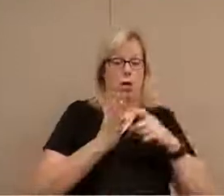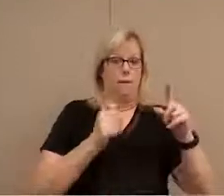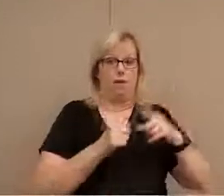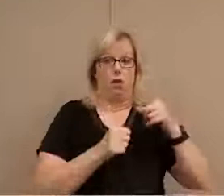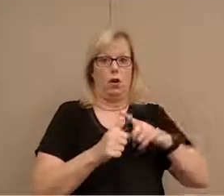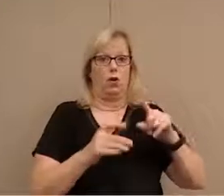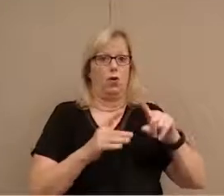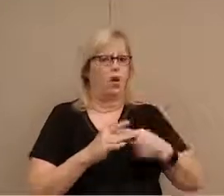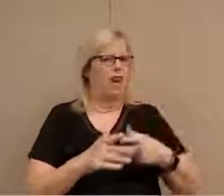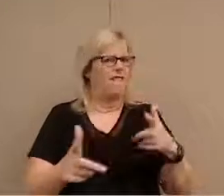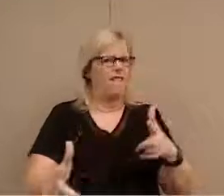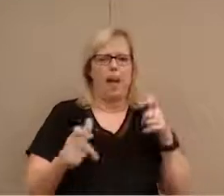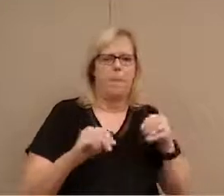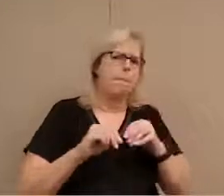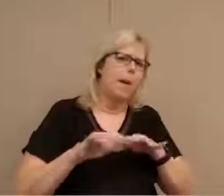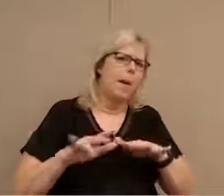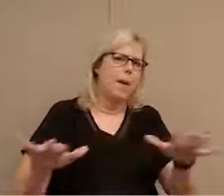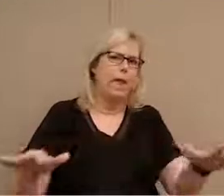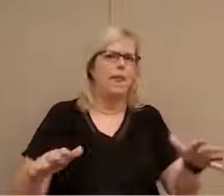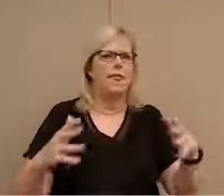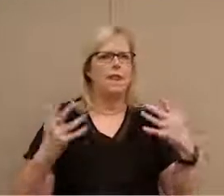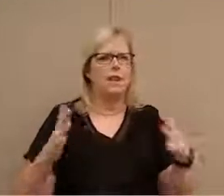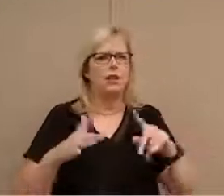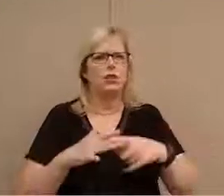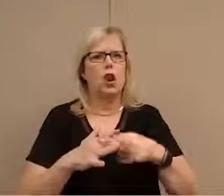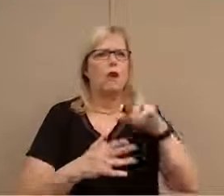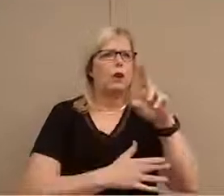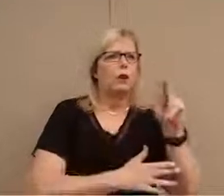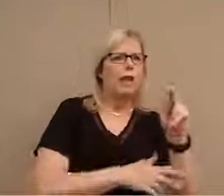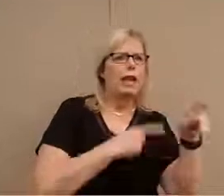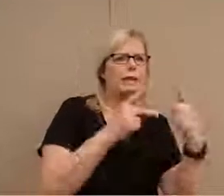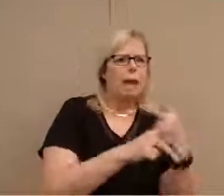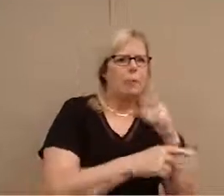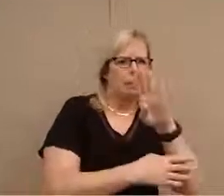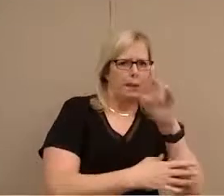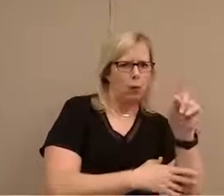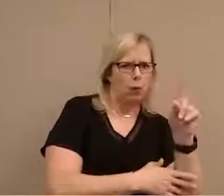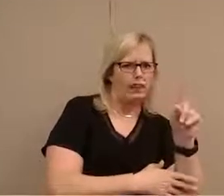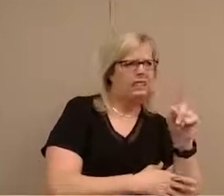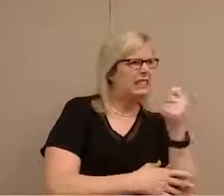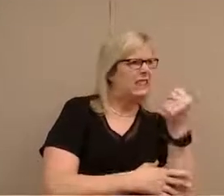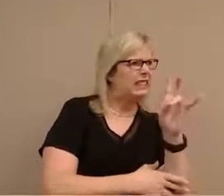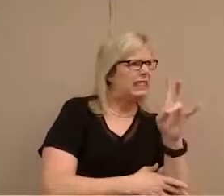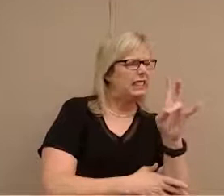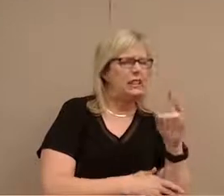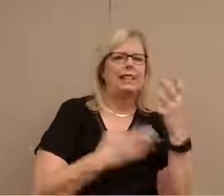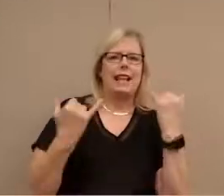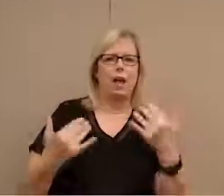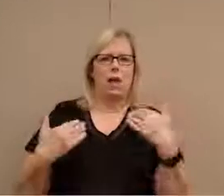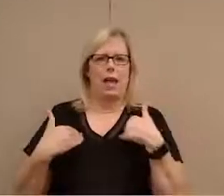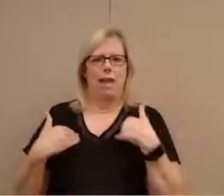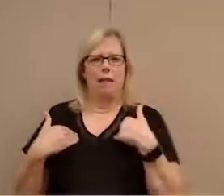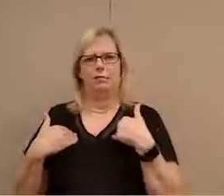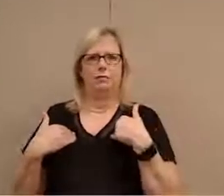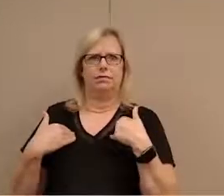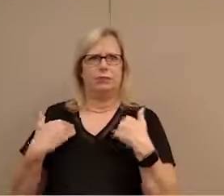had the Alpha strain, and then we had the UK strain, the B117, and now we had